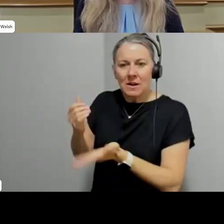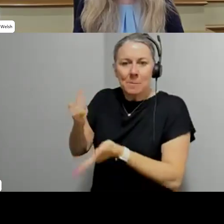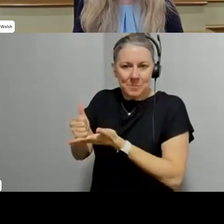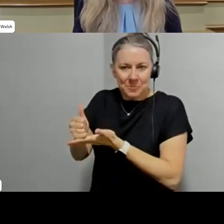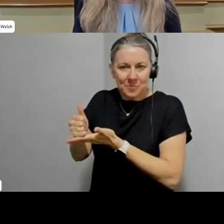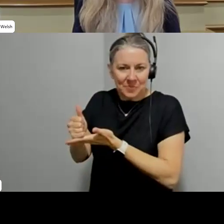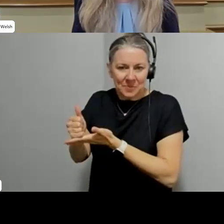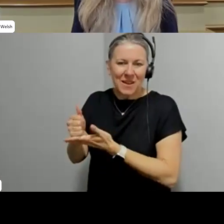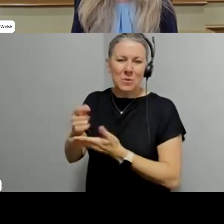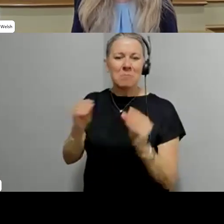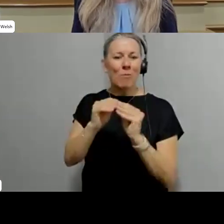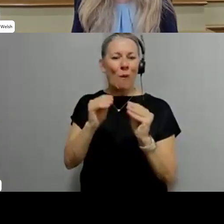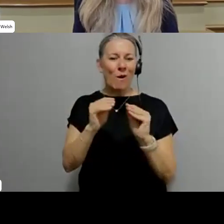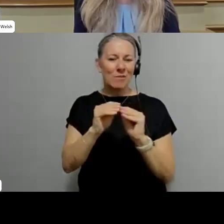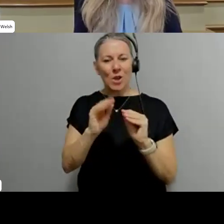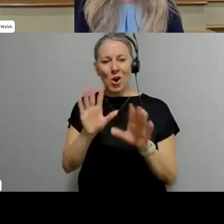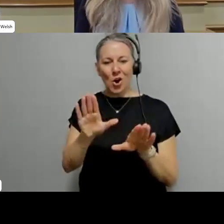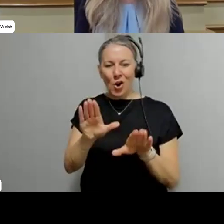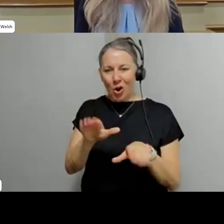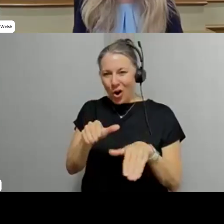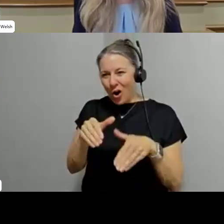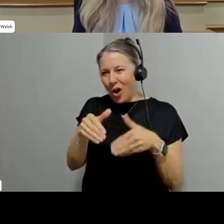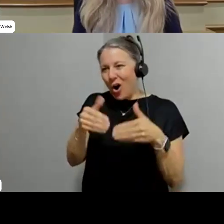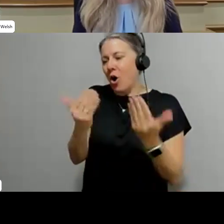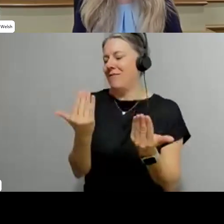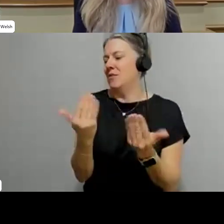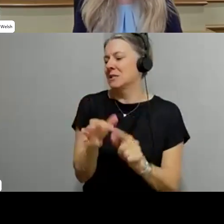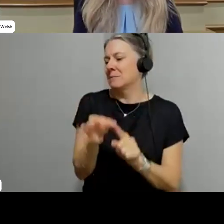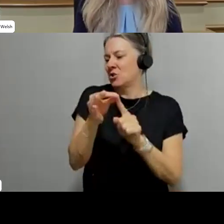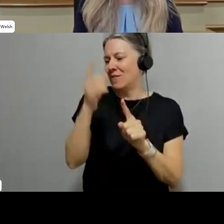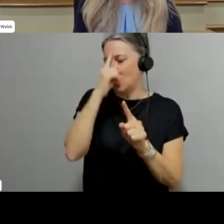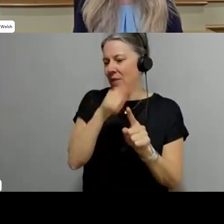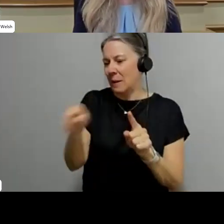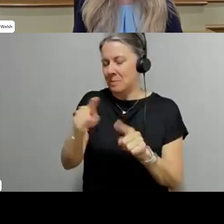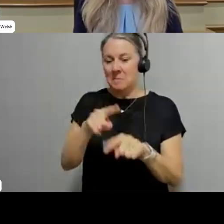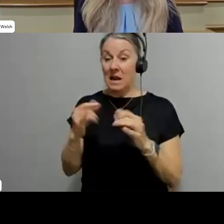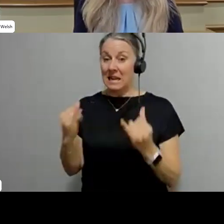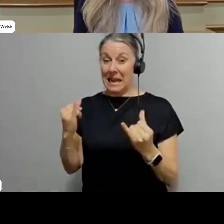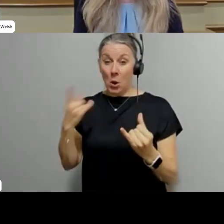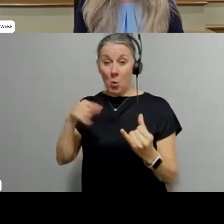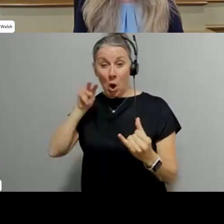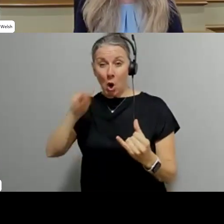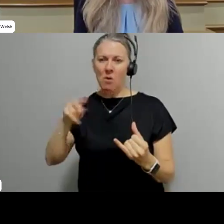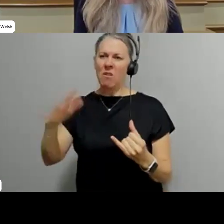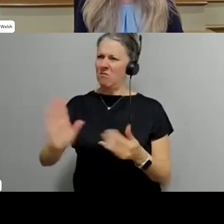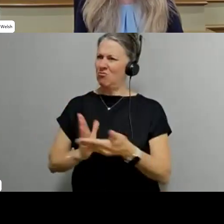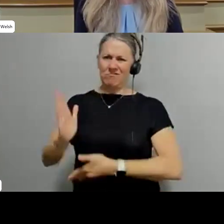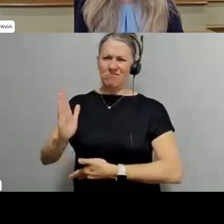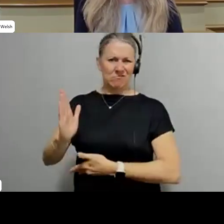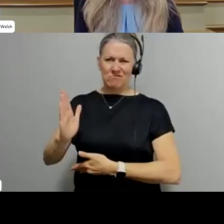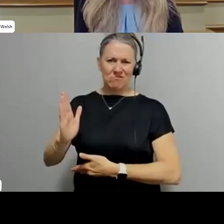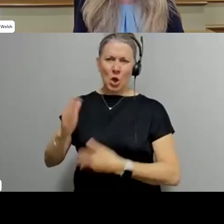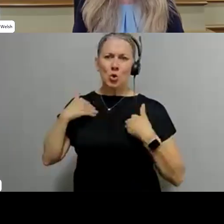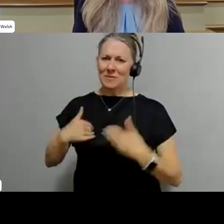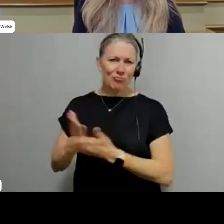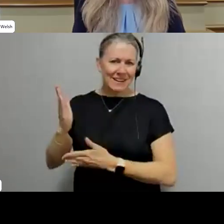to something that they innately deserve as a human right. And it's very reflective of the times. It was reflective of the growth of the